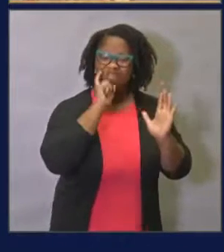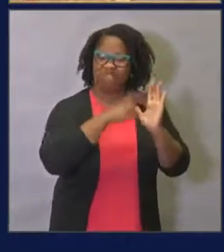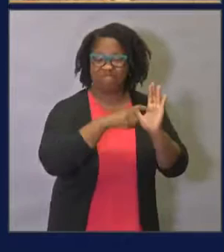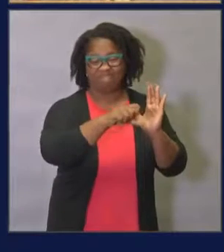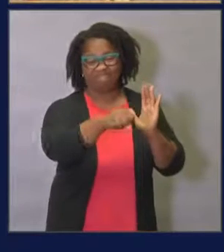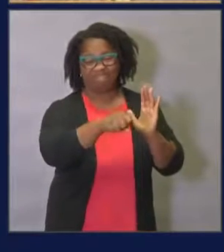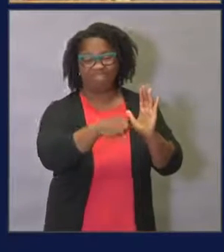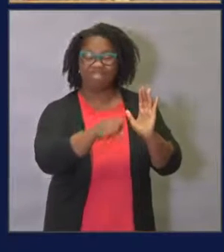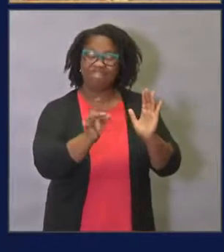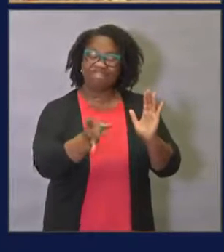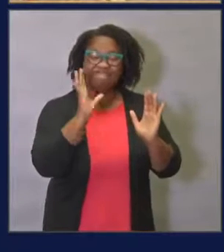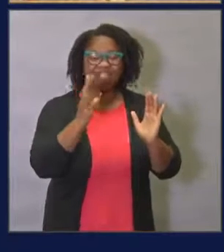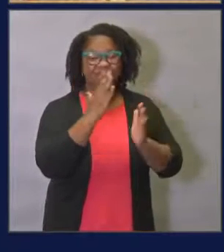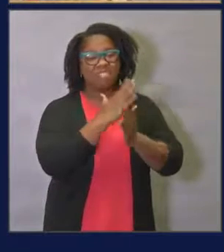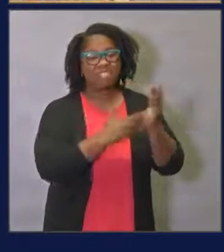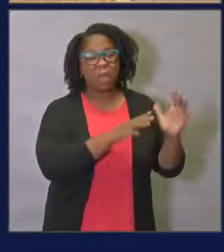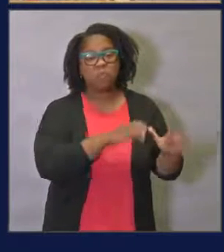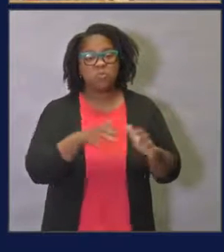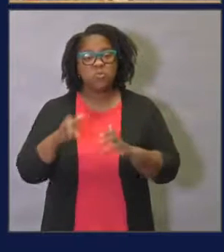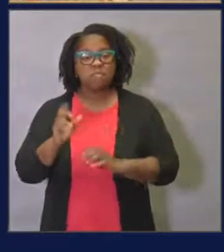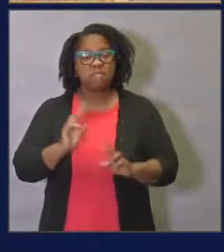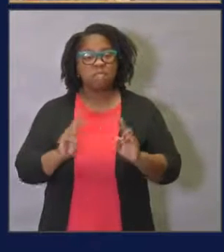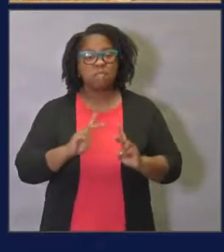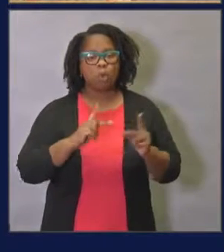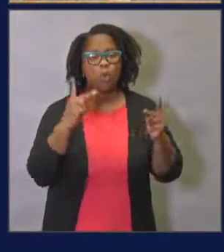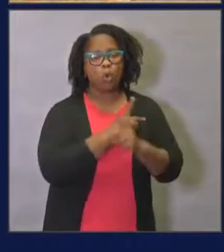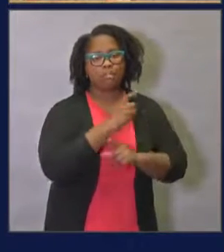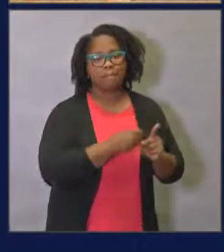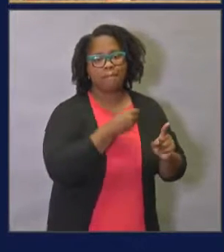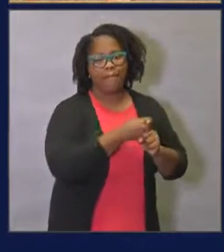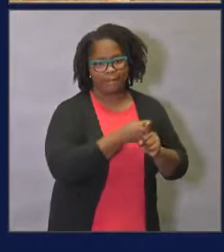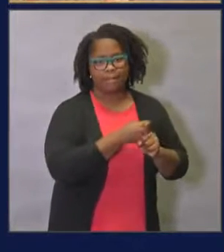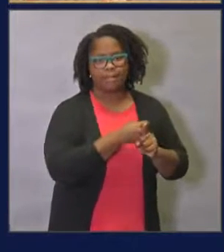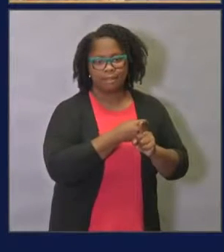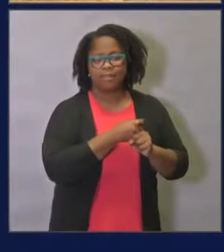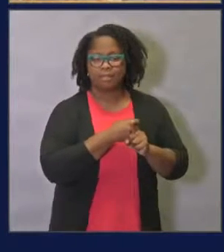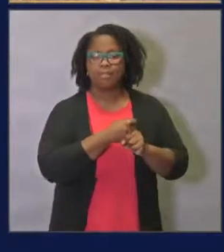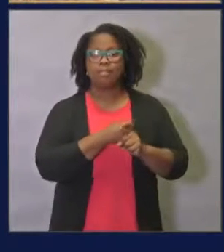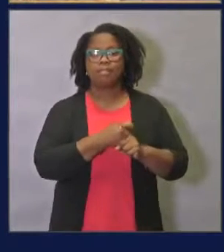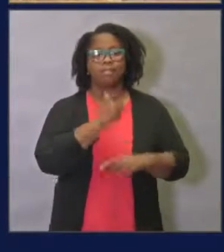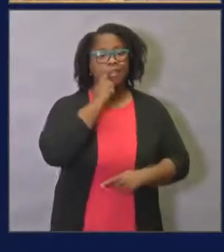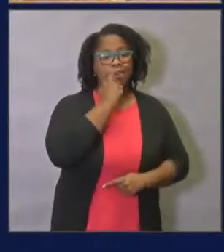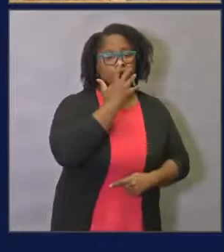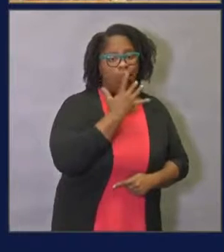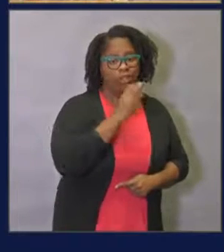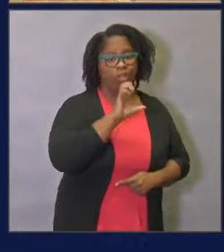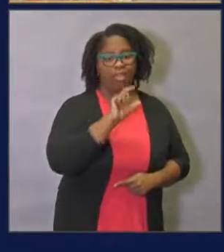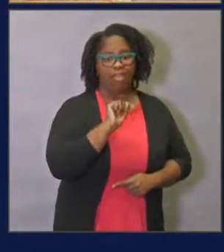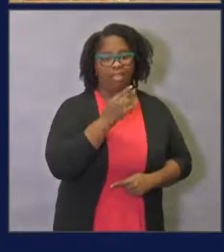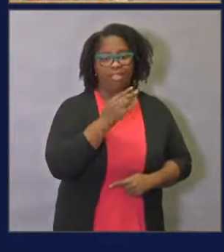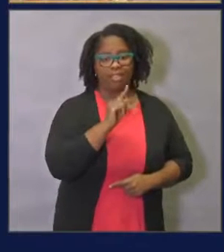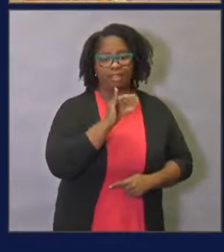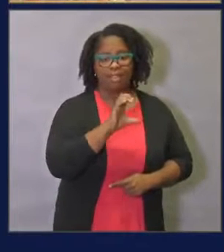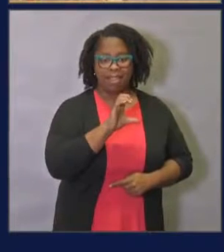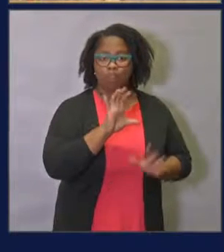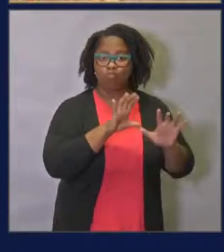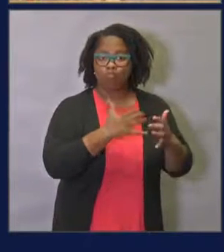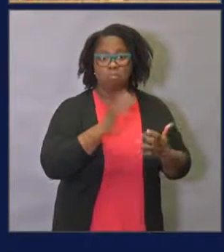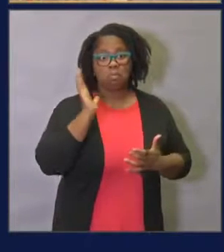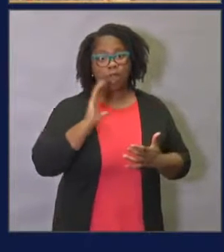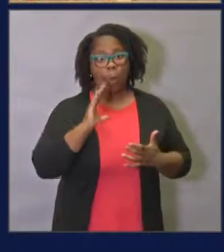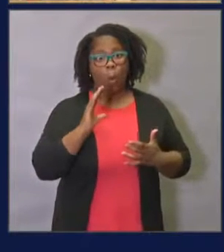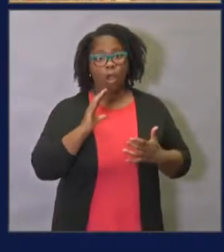of illness and death than others. The gaps between racial and ethnic groups that we made so much progress in